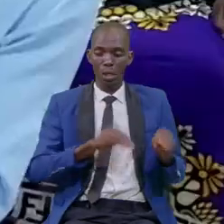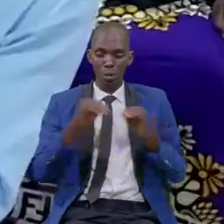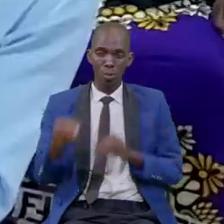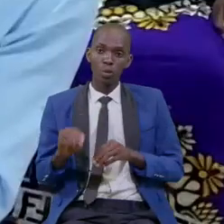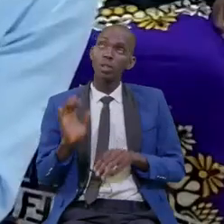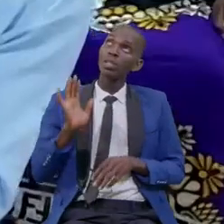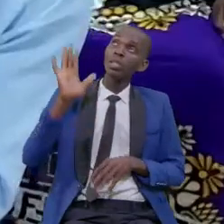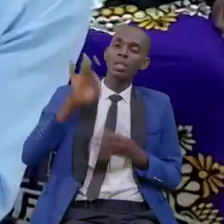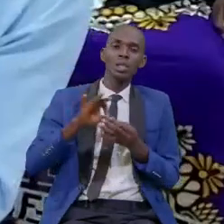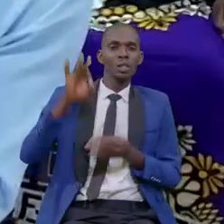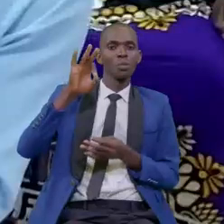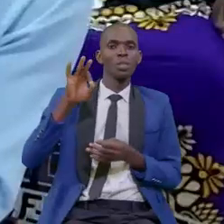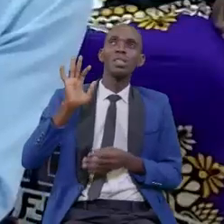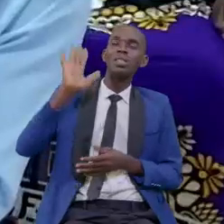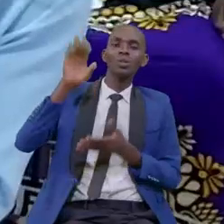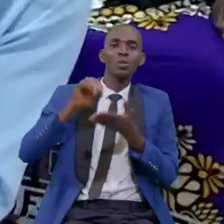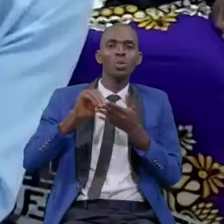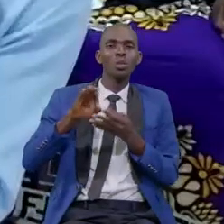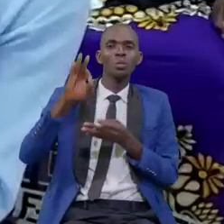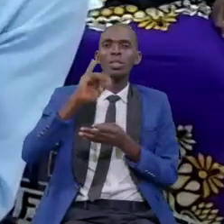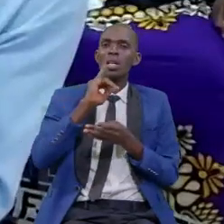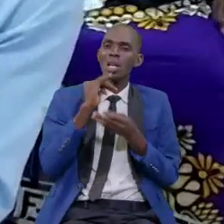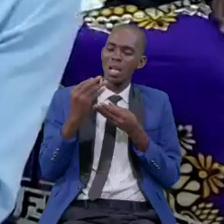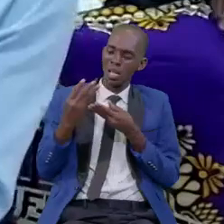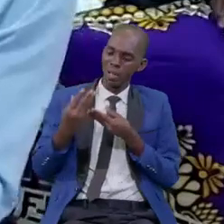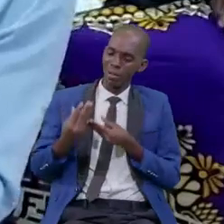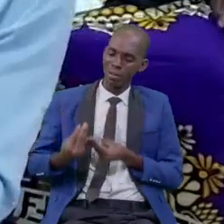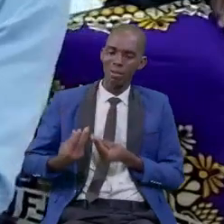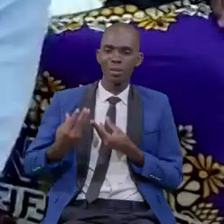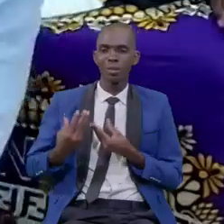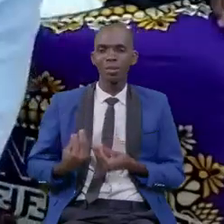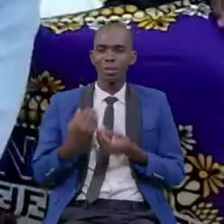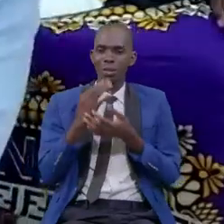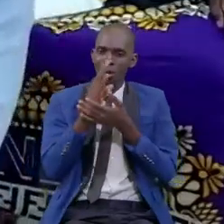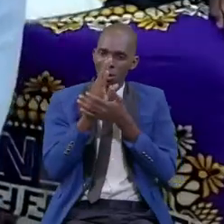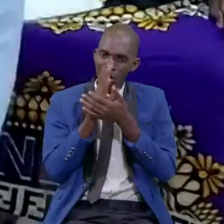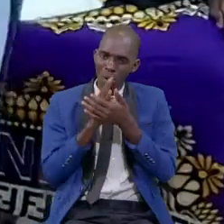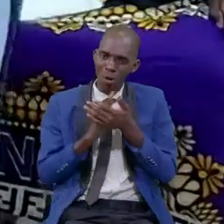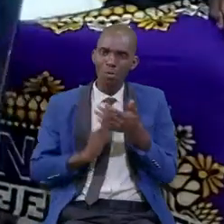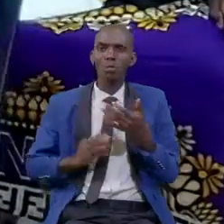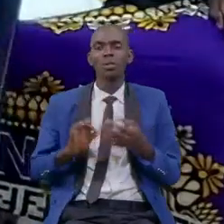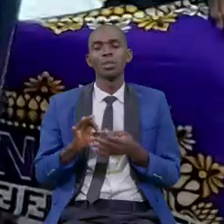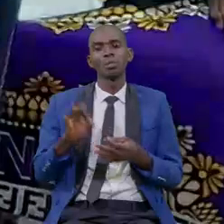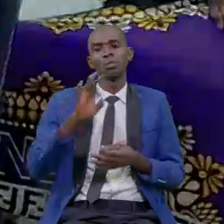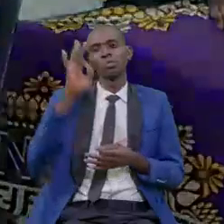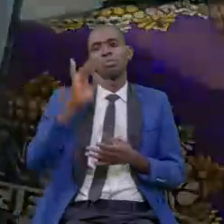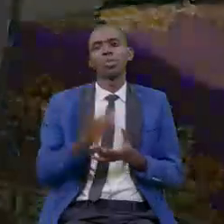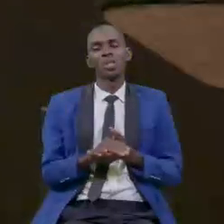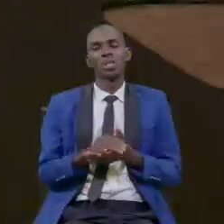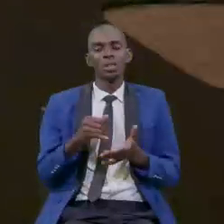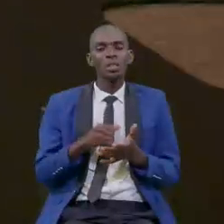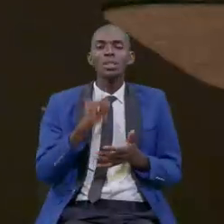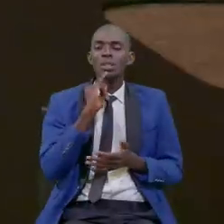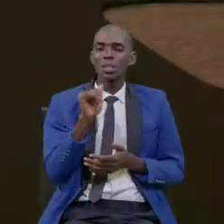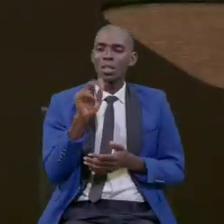a gentle spirit, it's a lowly spirit, it's a meek spirit, it's an